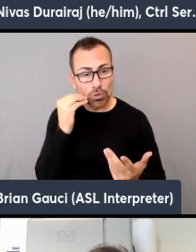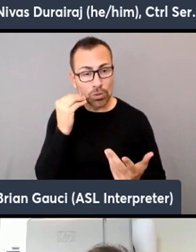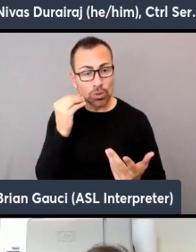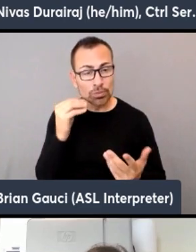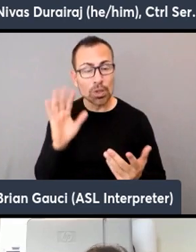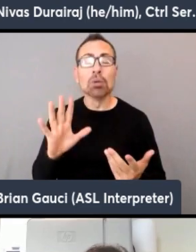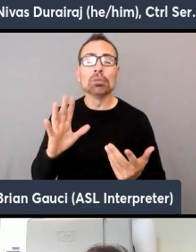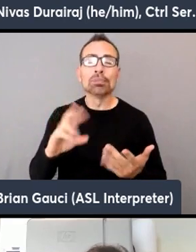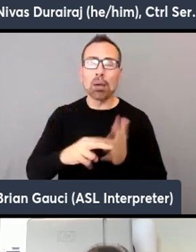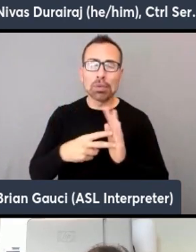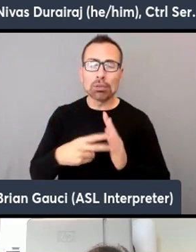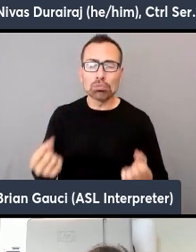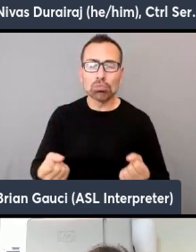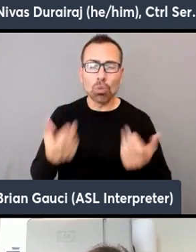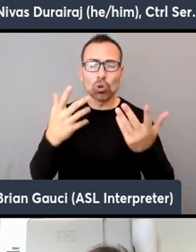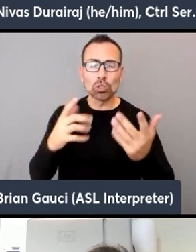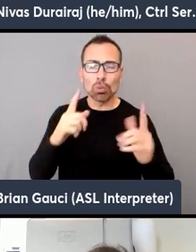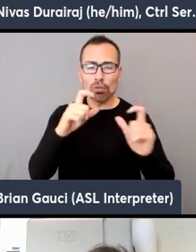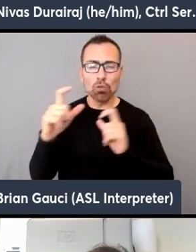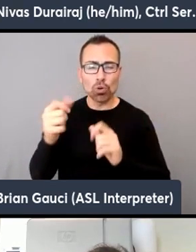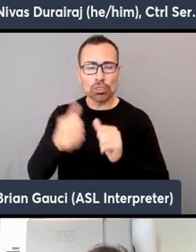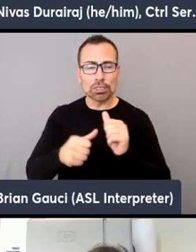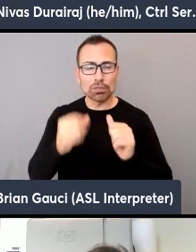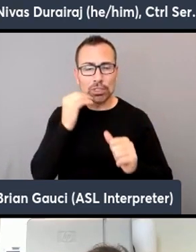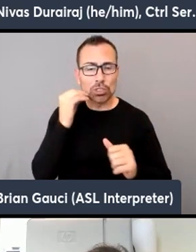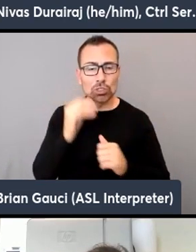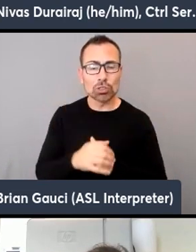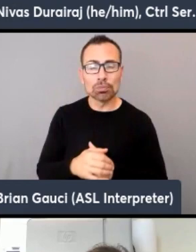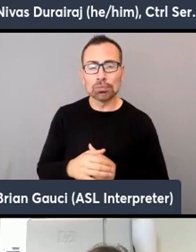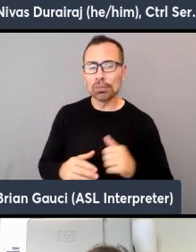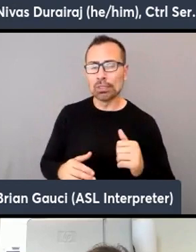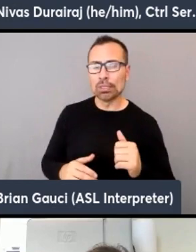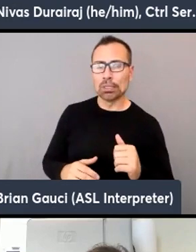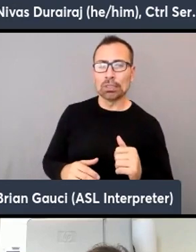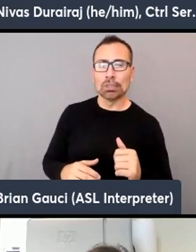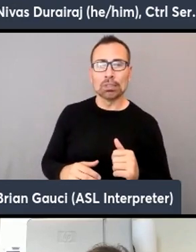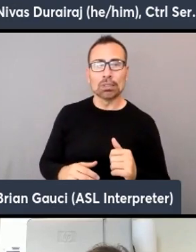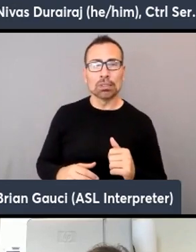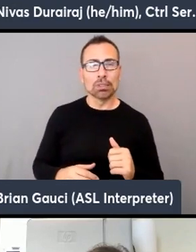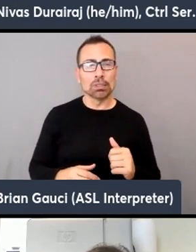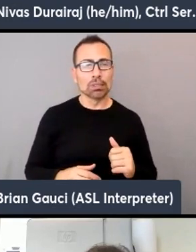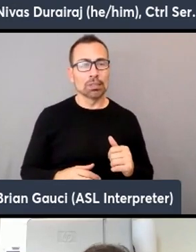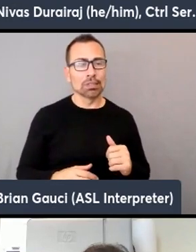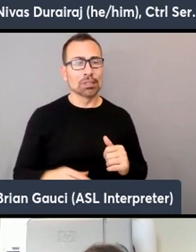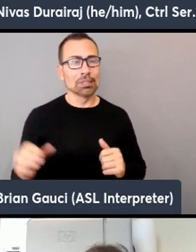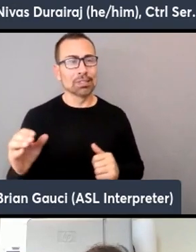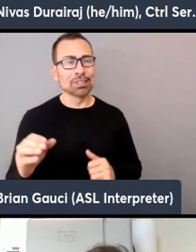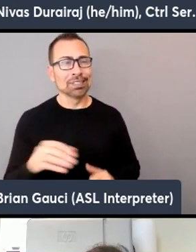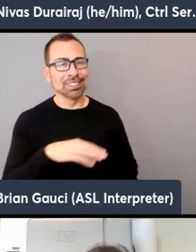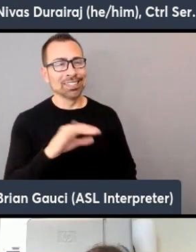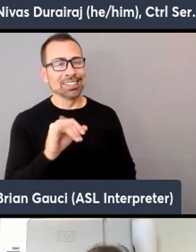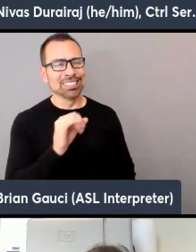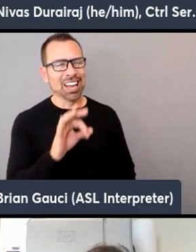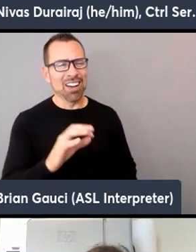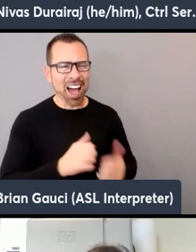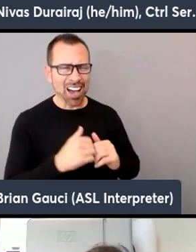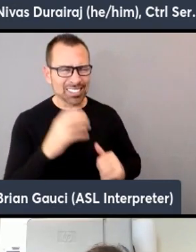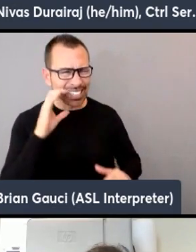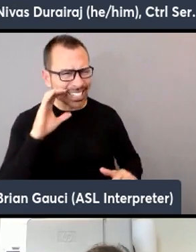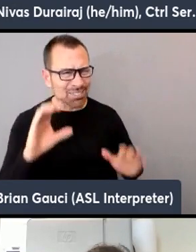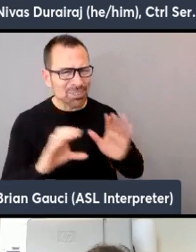multiple photos of each home. Yeah, Chloe, real quick, how did you get a picture of my house? That's interesting. Your house is nice.